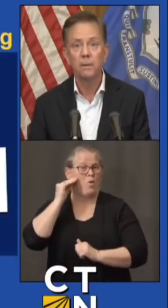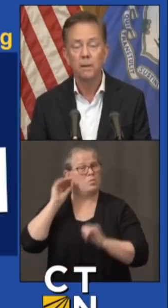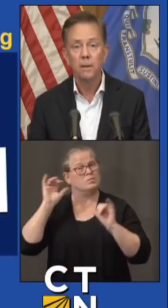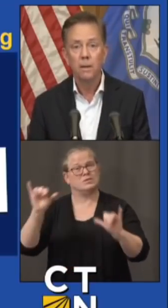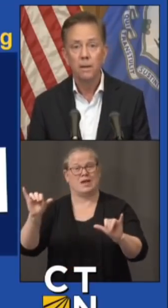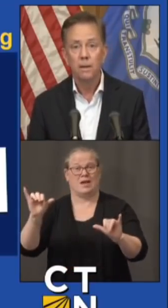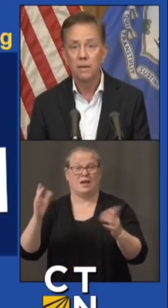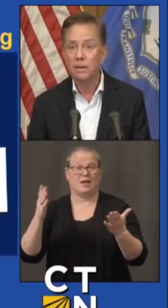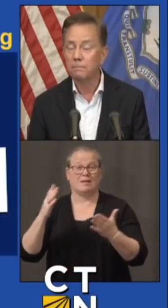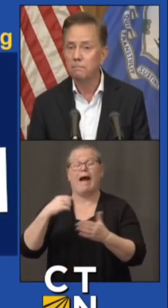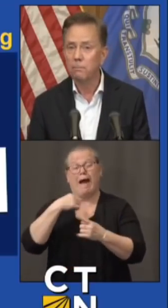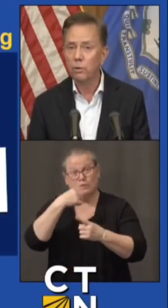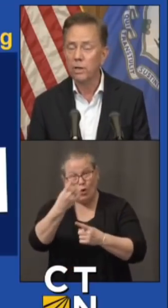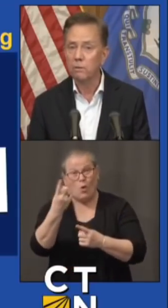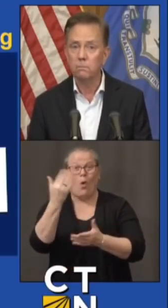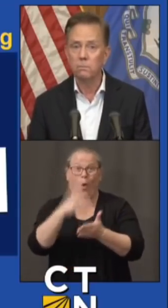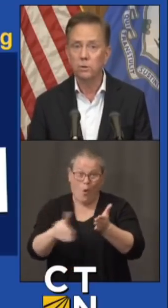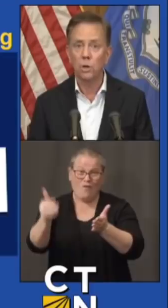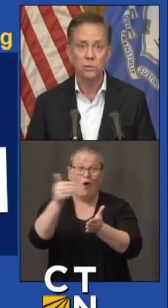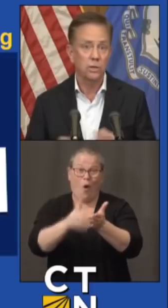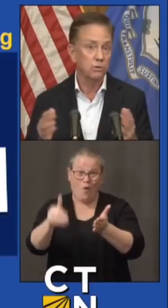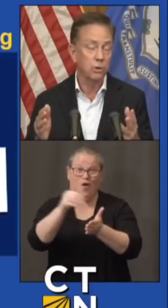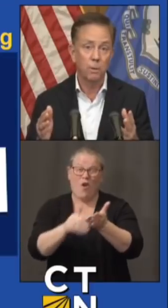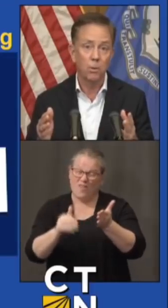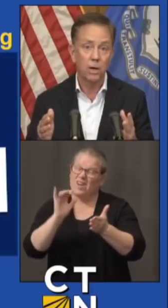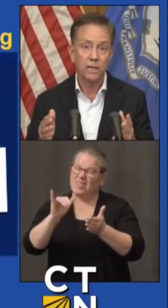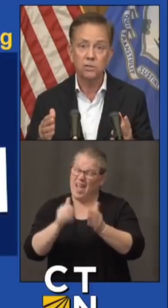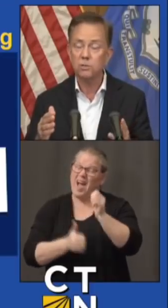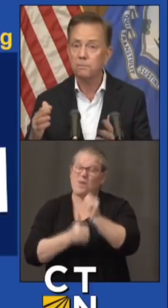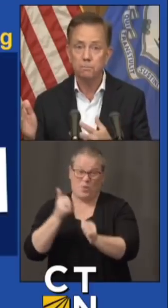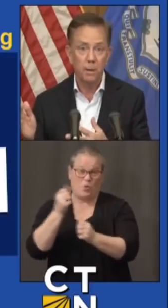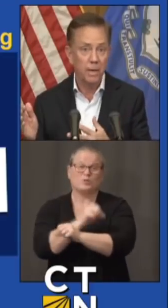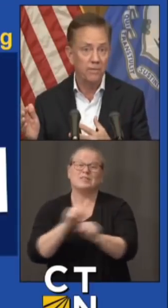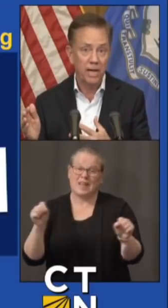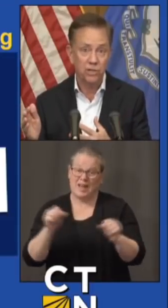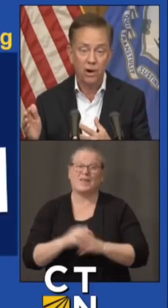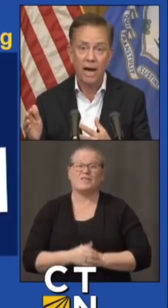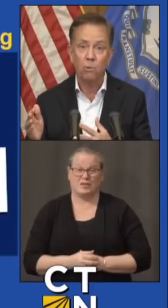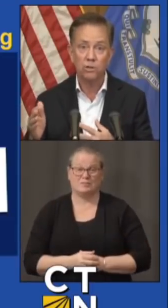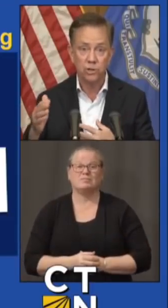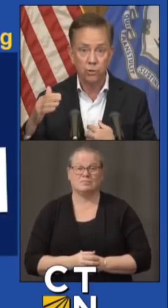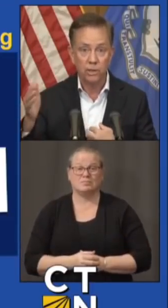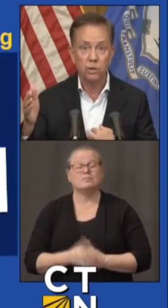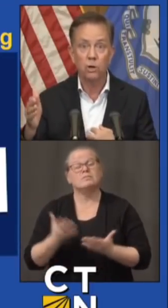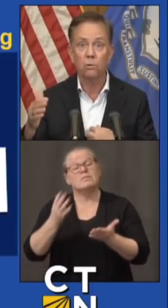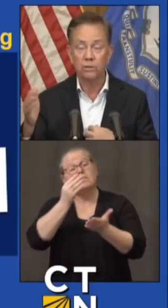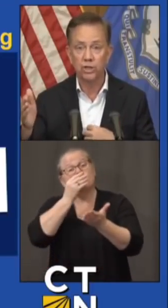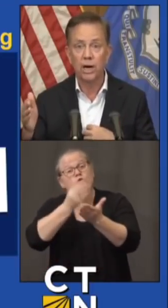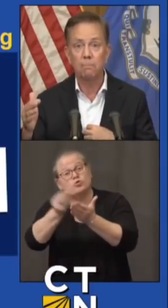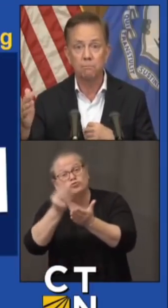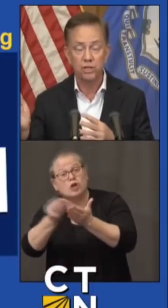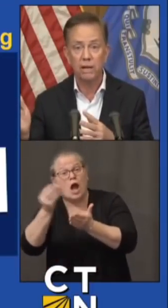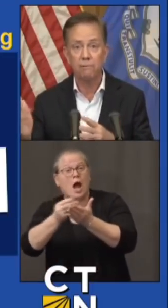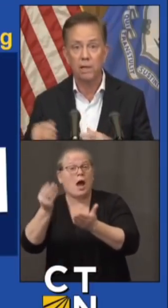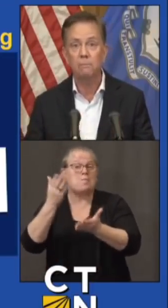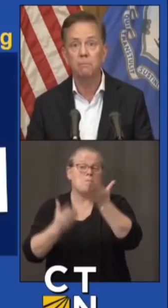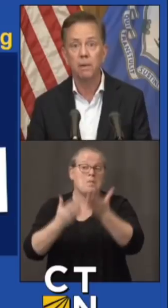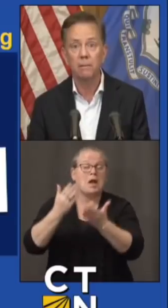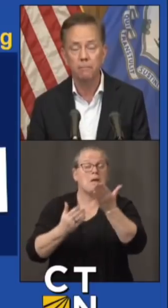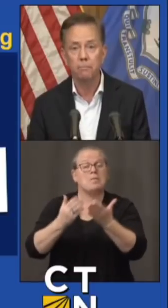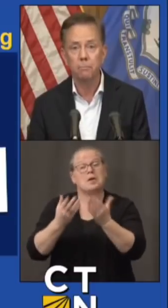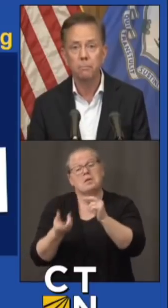family. We're going to talk to the supermarkets, maybe give an extra hour so you can go and shop